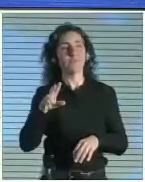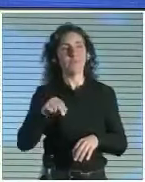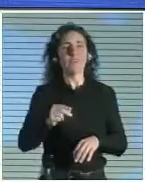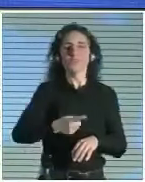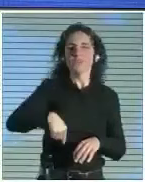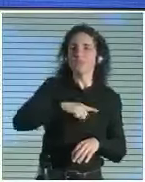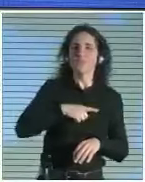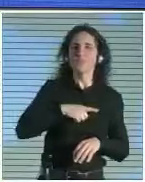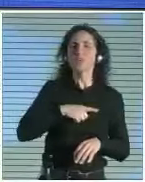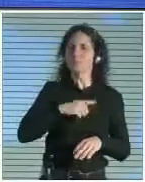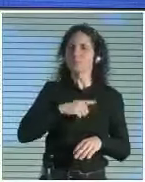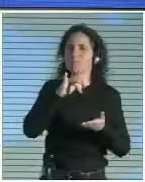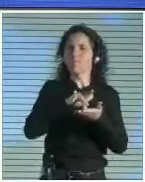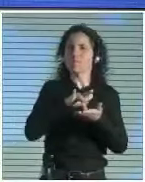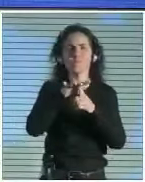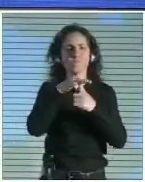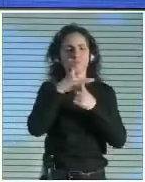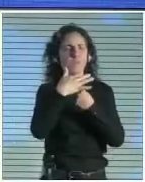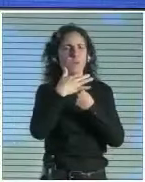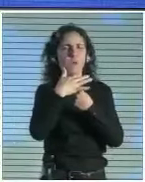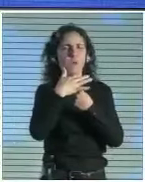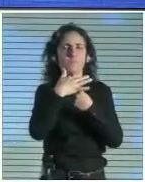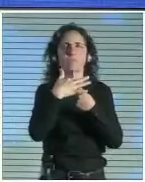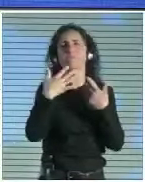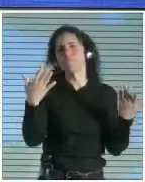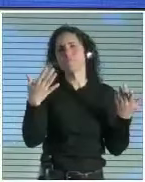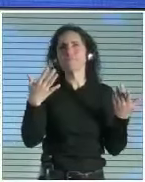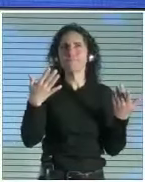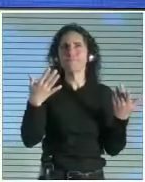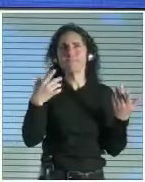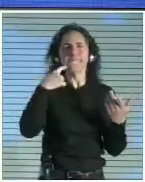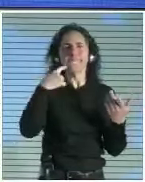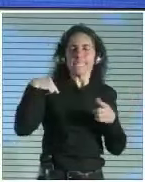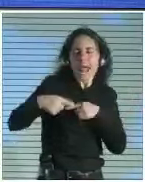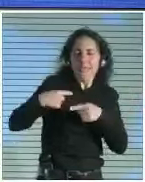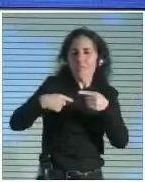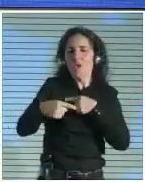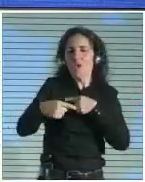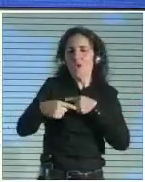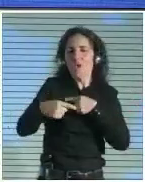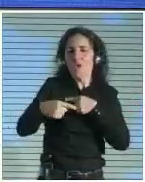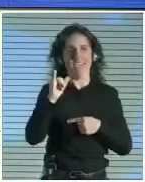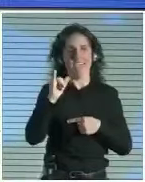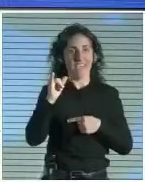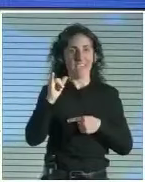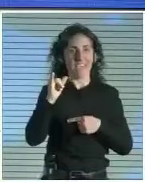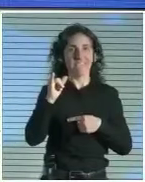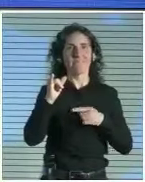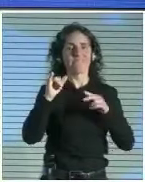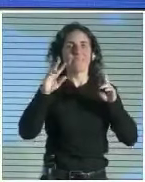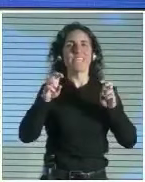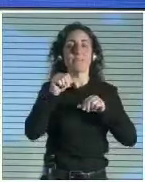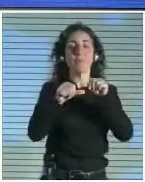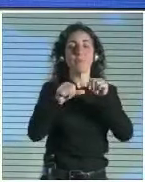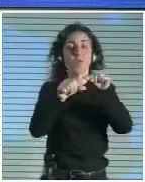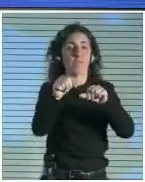some processes are already there, because Austria lives from family-owned businesses. There